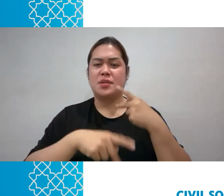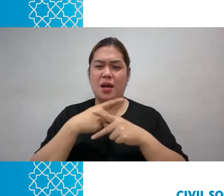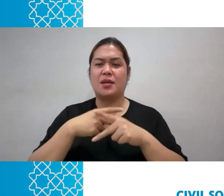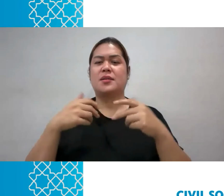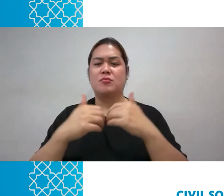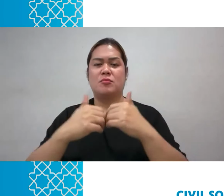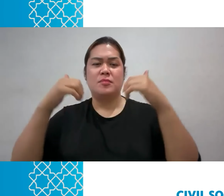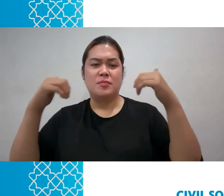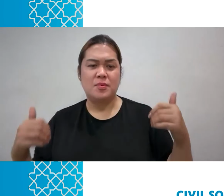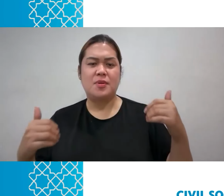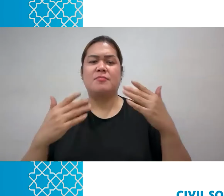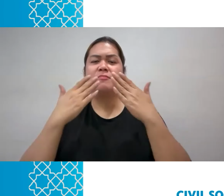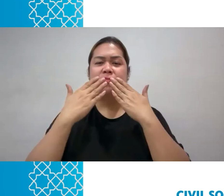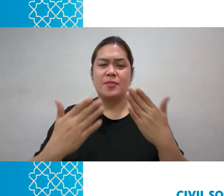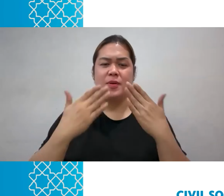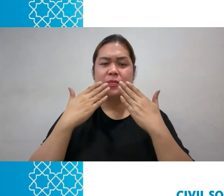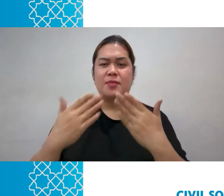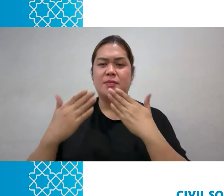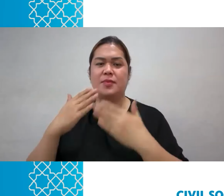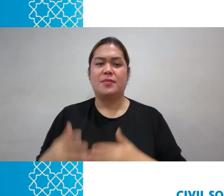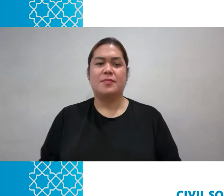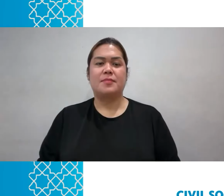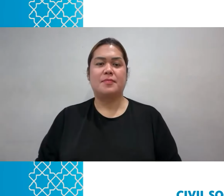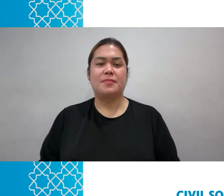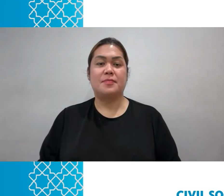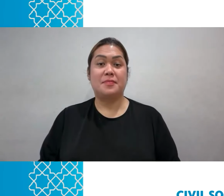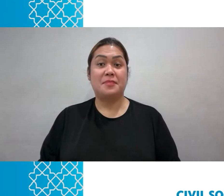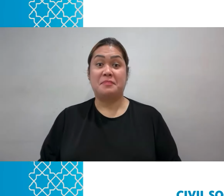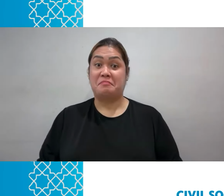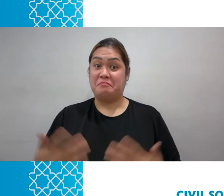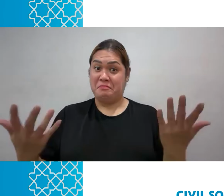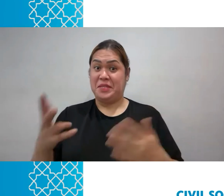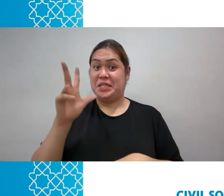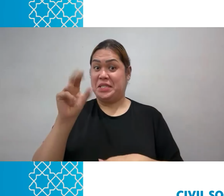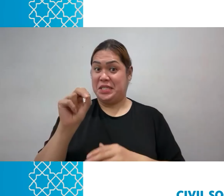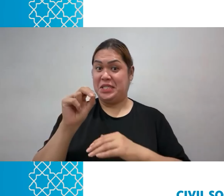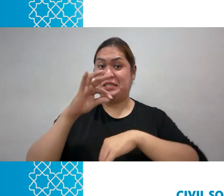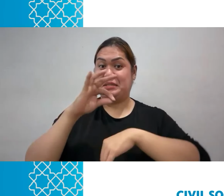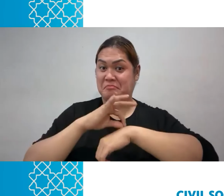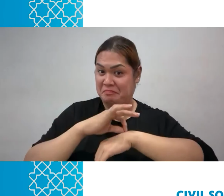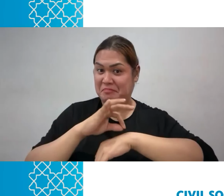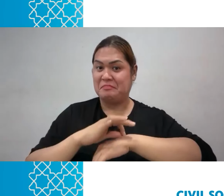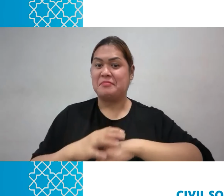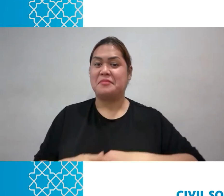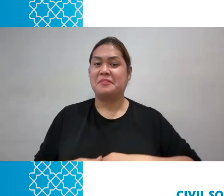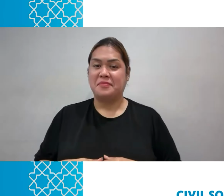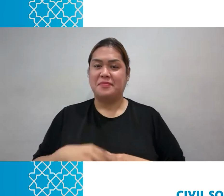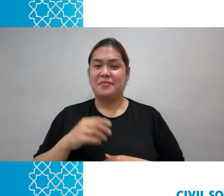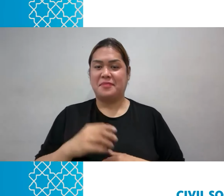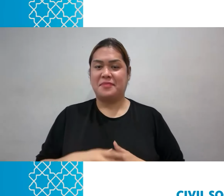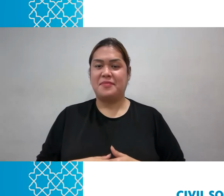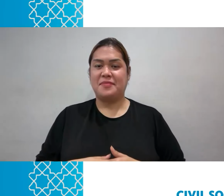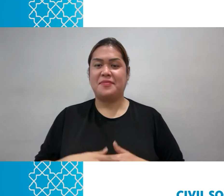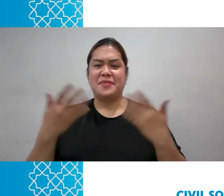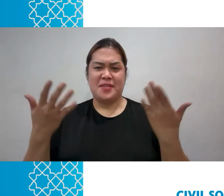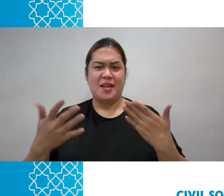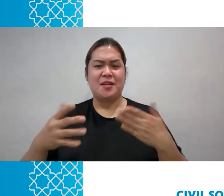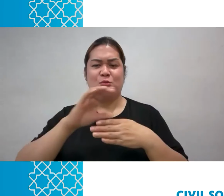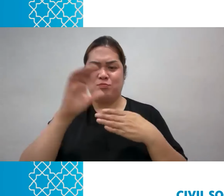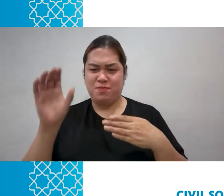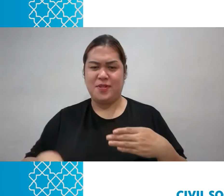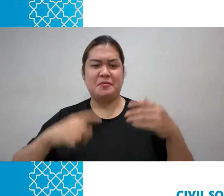you. I'll just take 30 seconds to just share the narrative here. I completely agree with your point that it